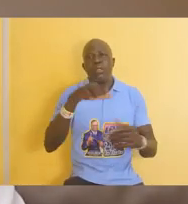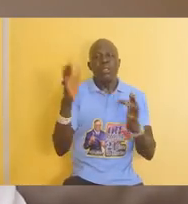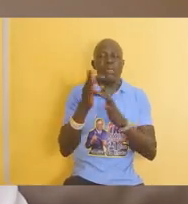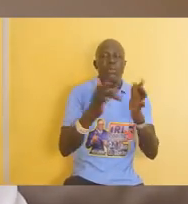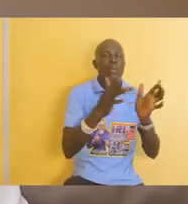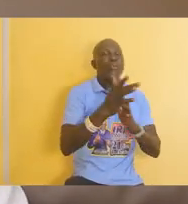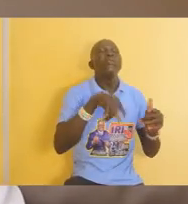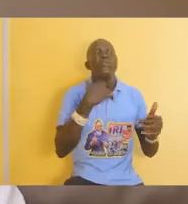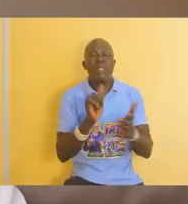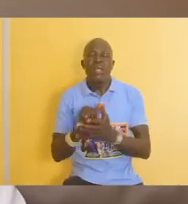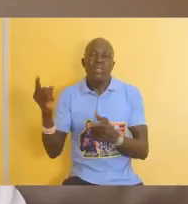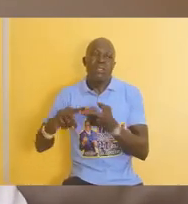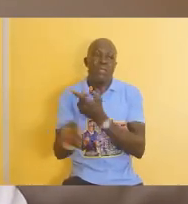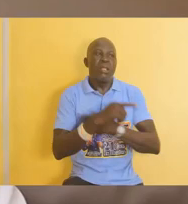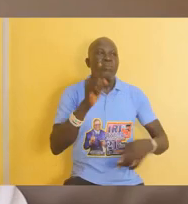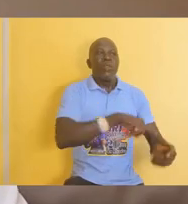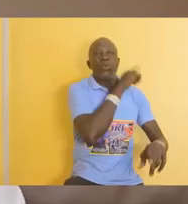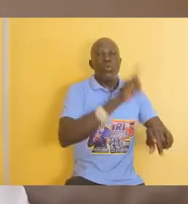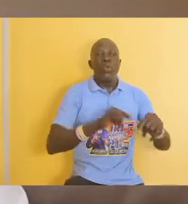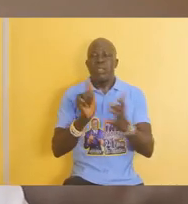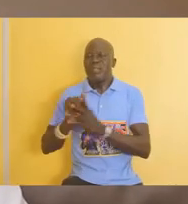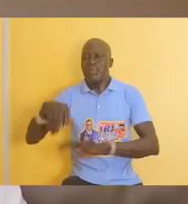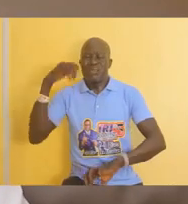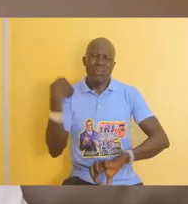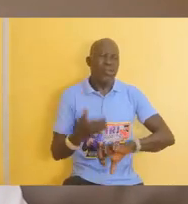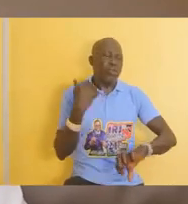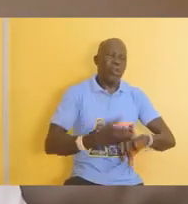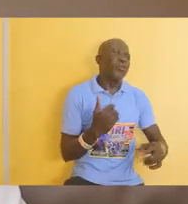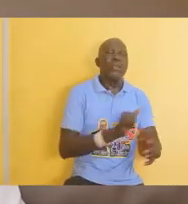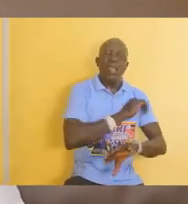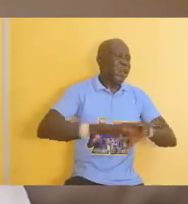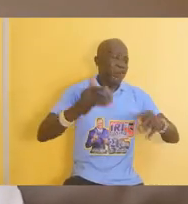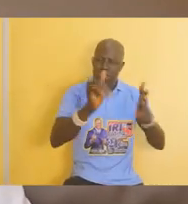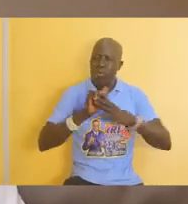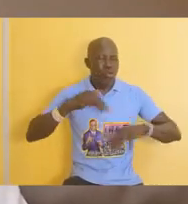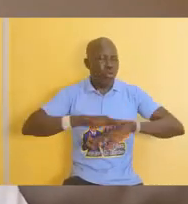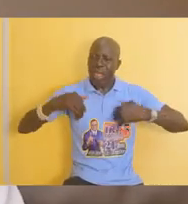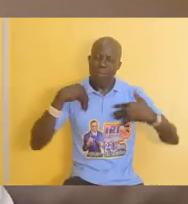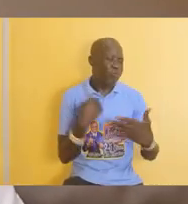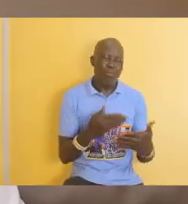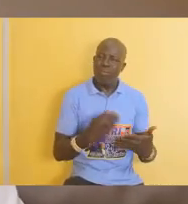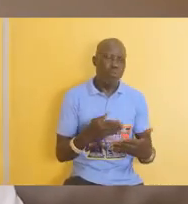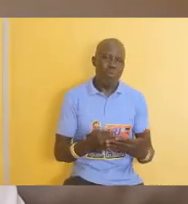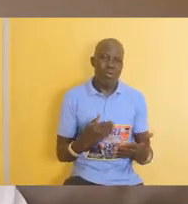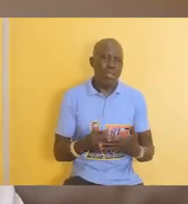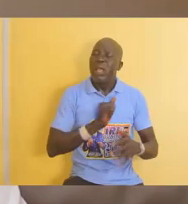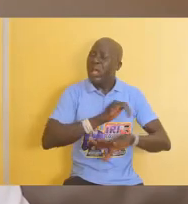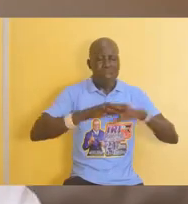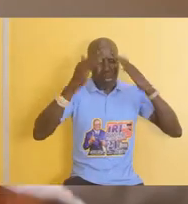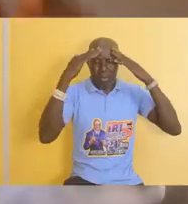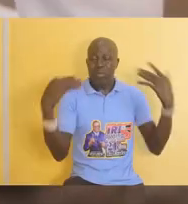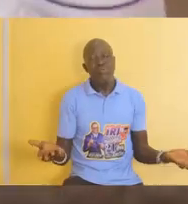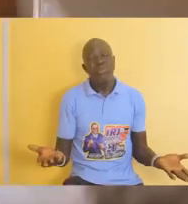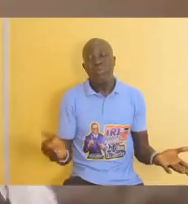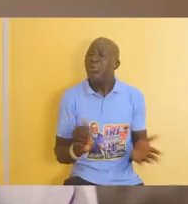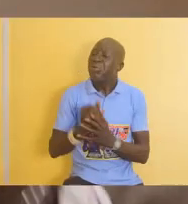say the bible ojo igba kan o iyan le gan there was famine me mo boya o lowo lowo I don't know where you don't have the money I don't know your condition iyan yan